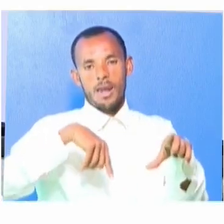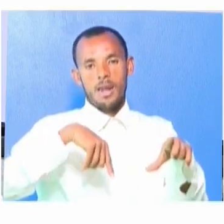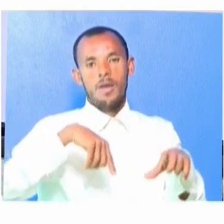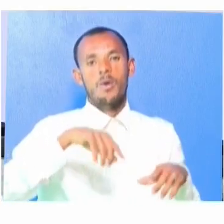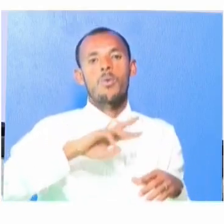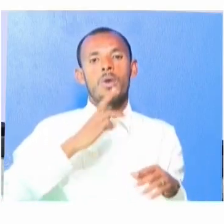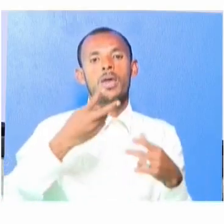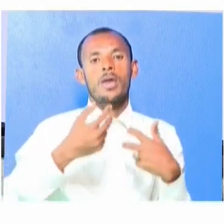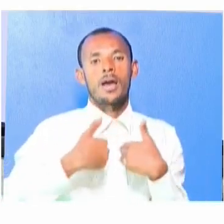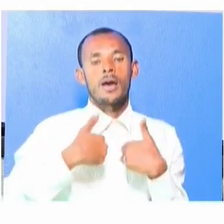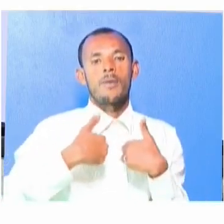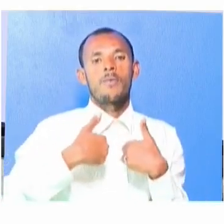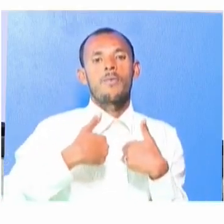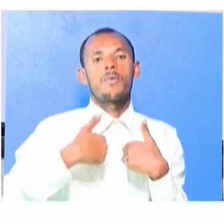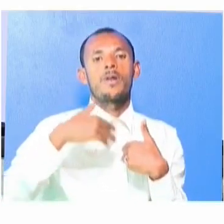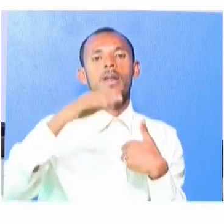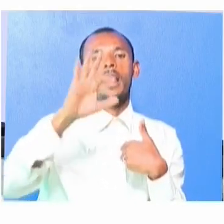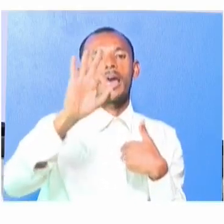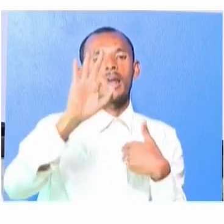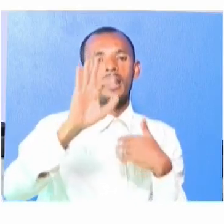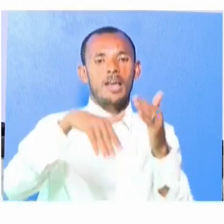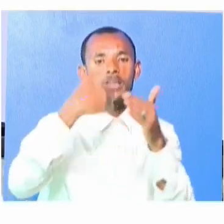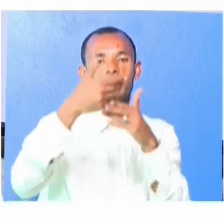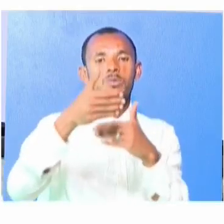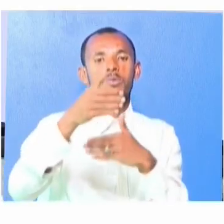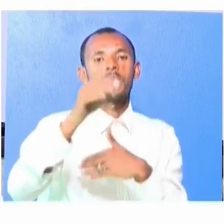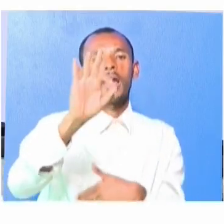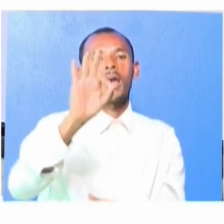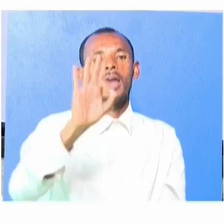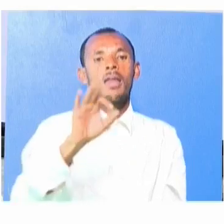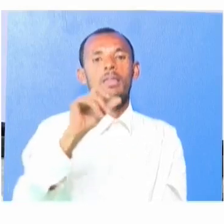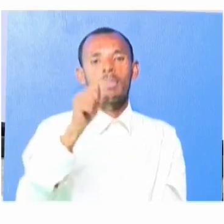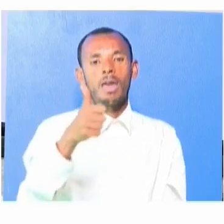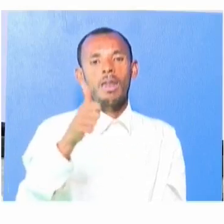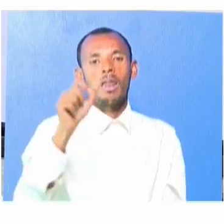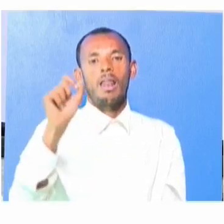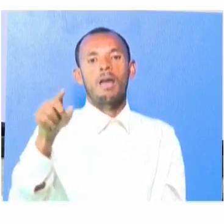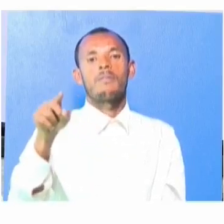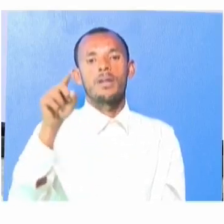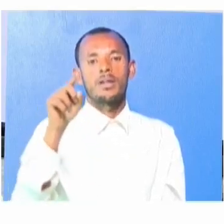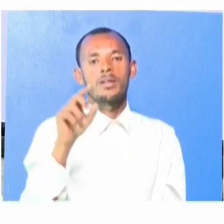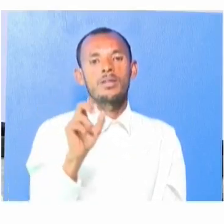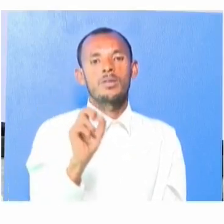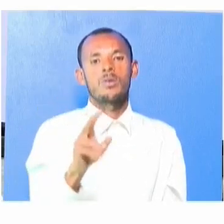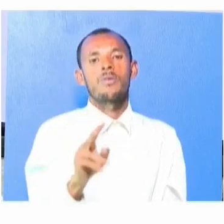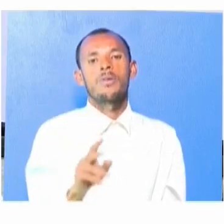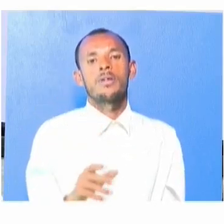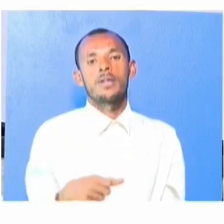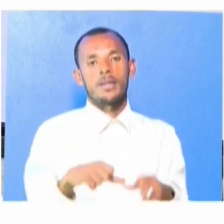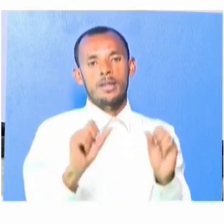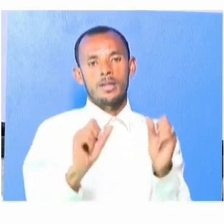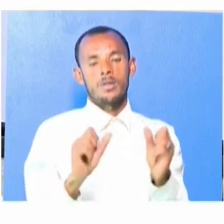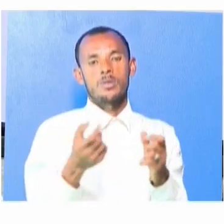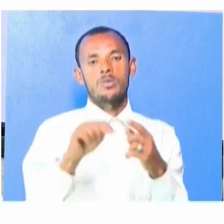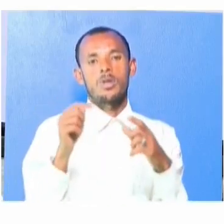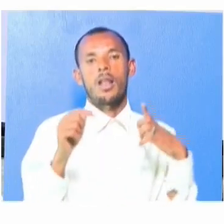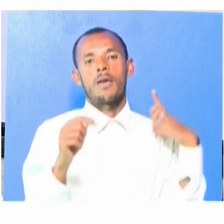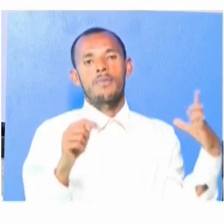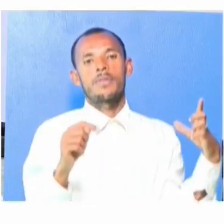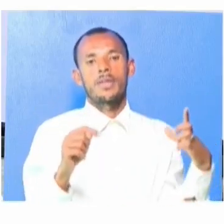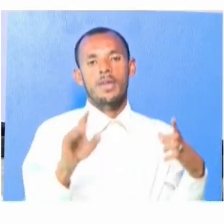We have 9. Next to 9, you have 10, 11, and so on. To the left, you